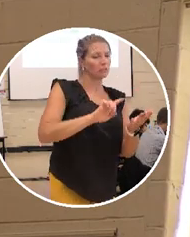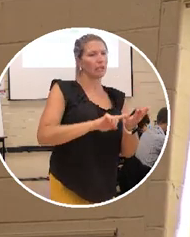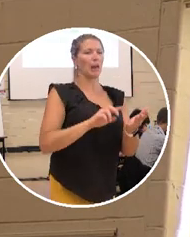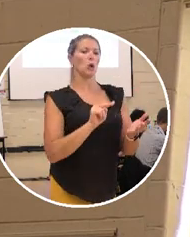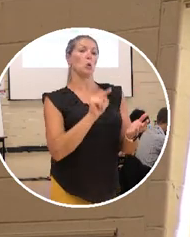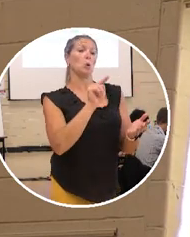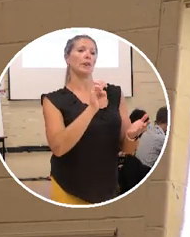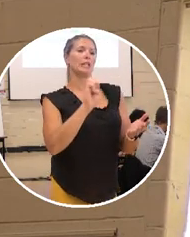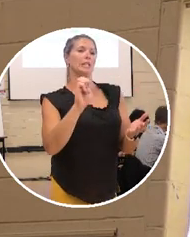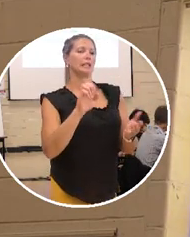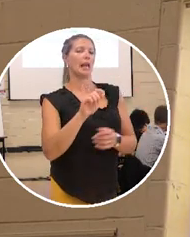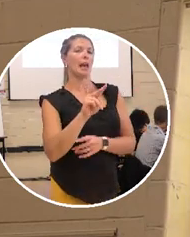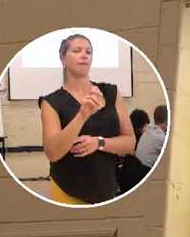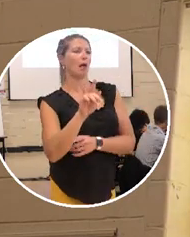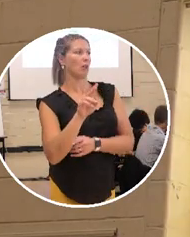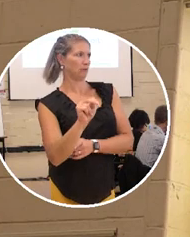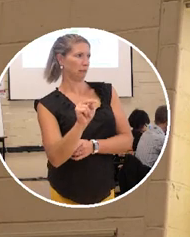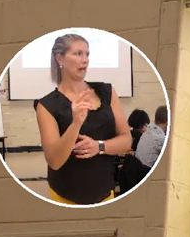Avalon.